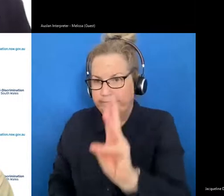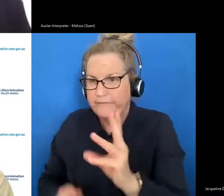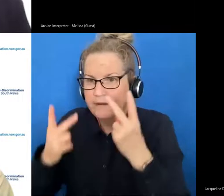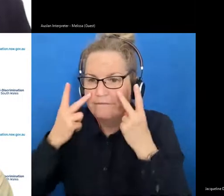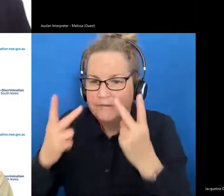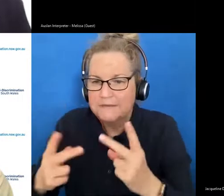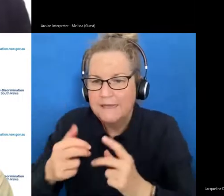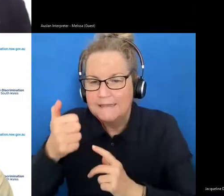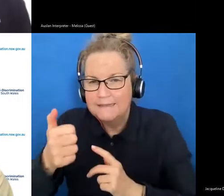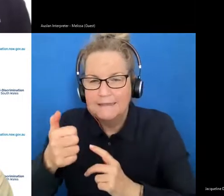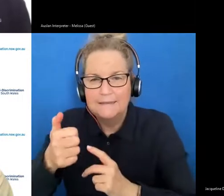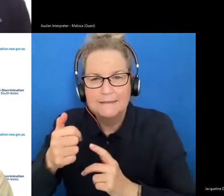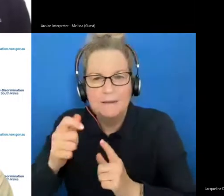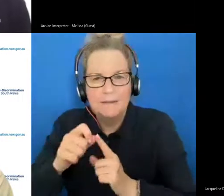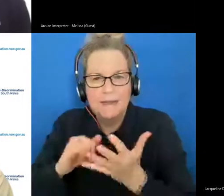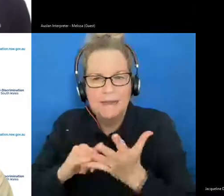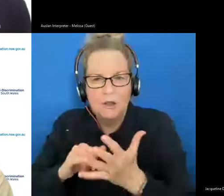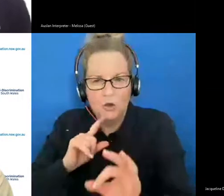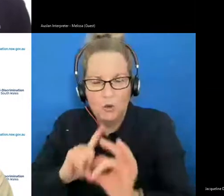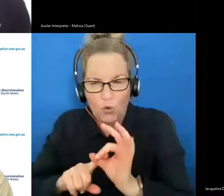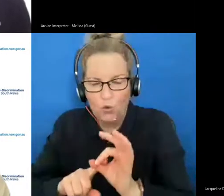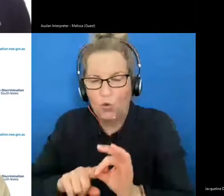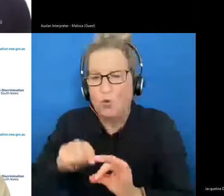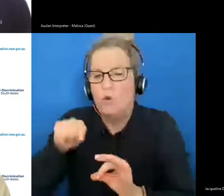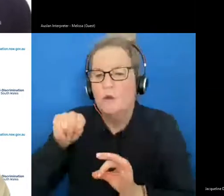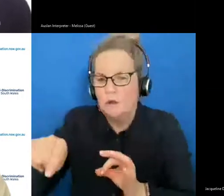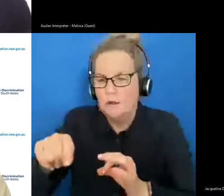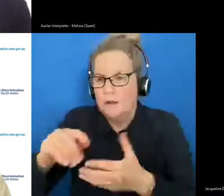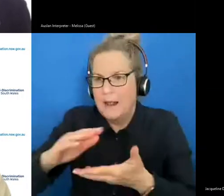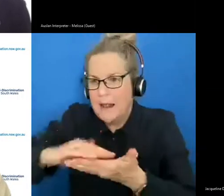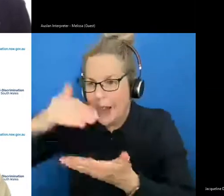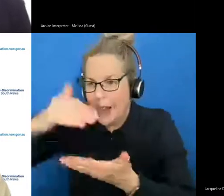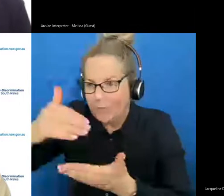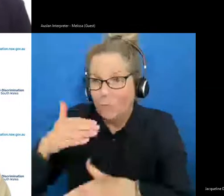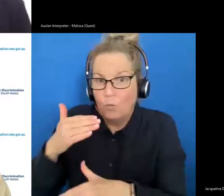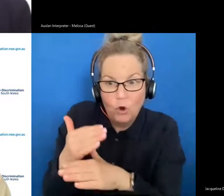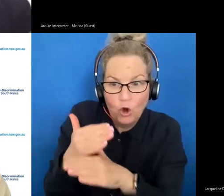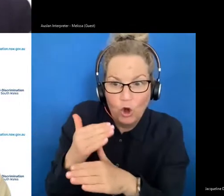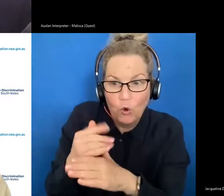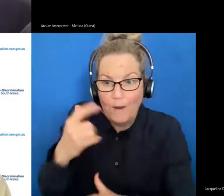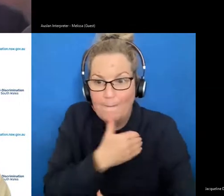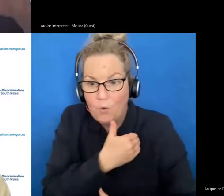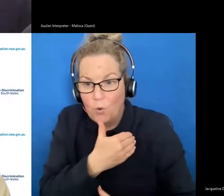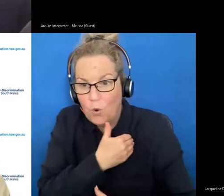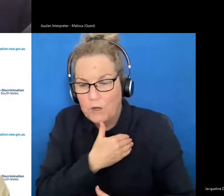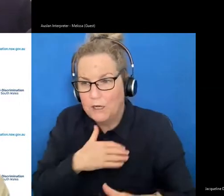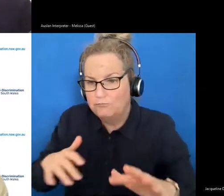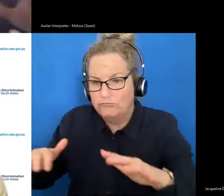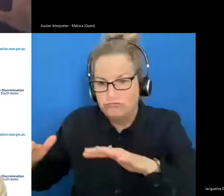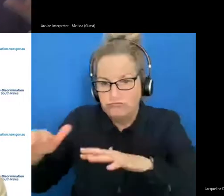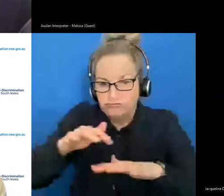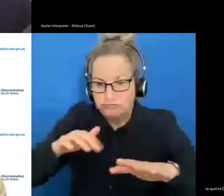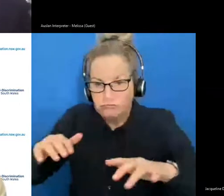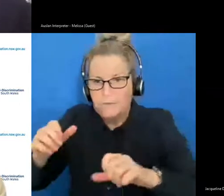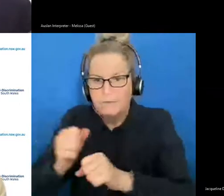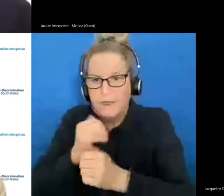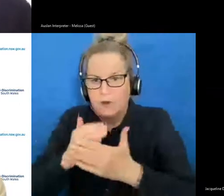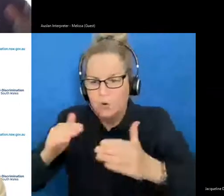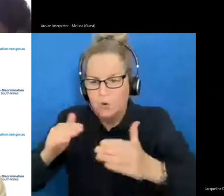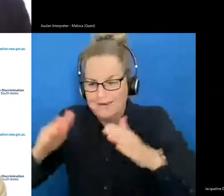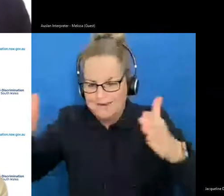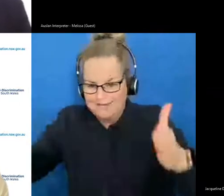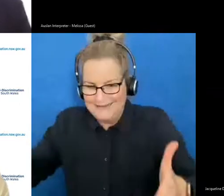Josh's laptop. We worked from there for the morning. We made sure that the monitor arms and desks could swivel